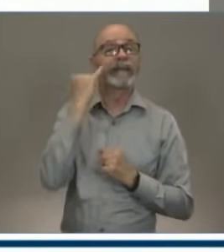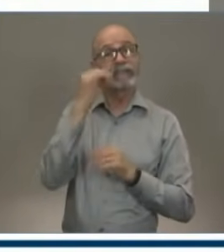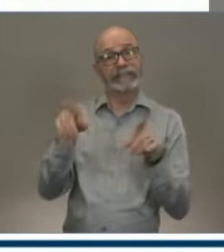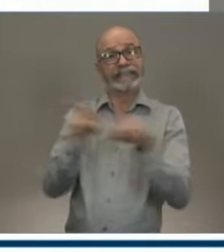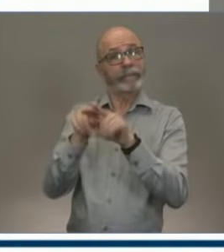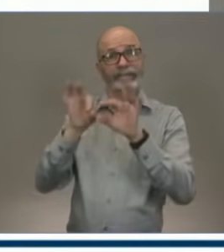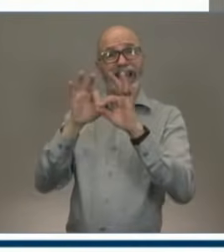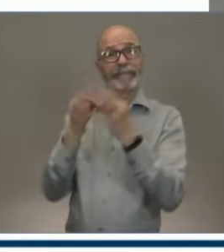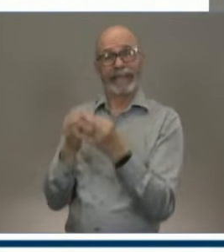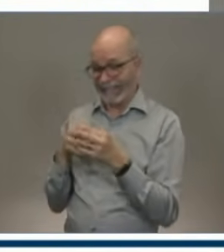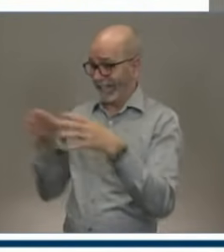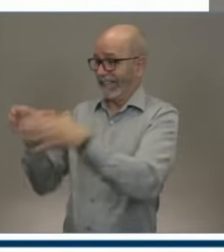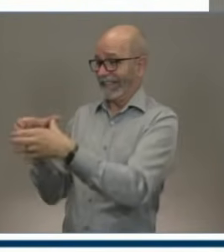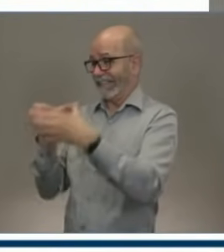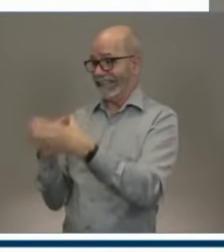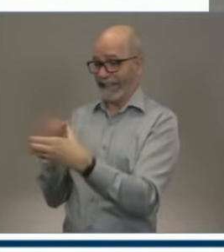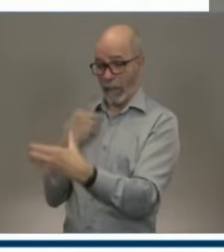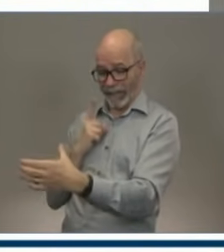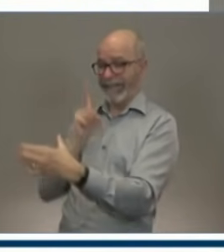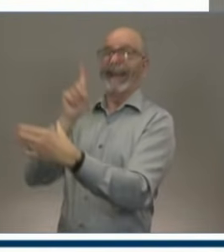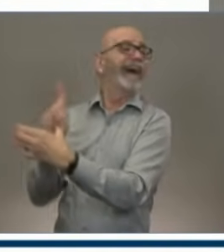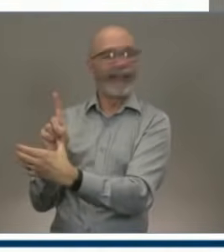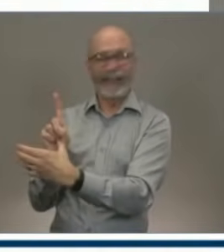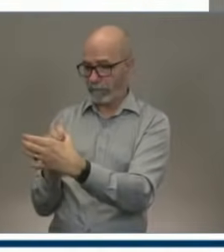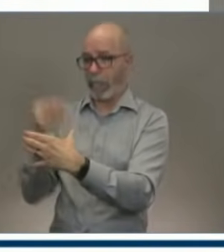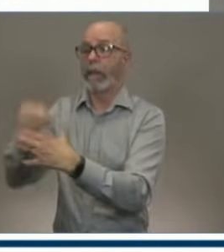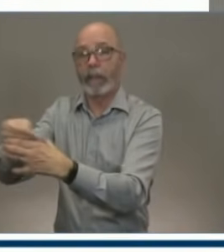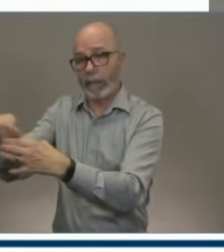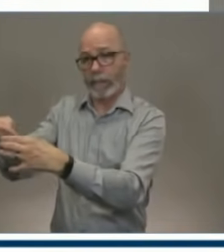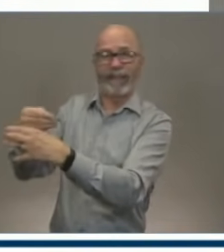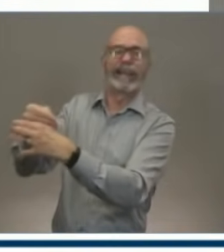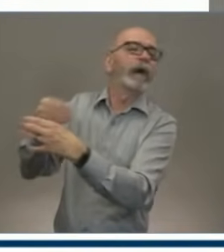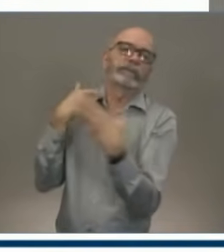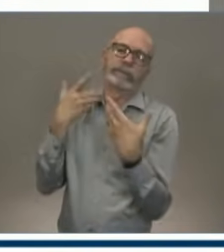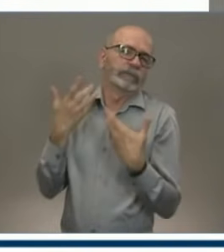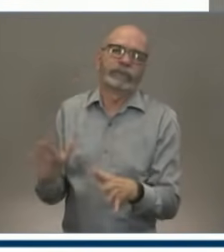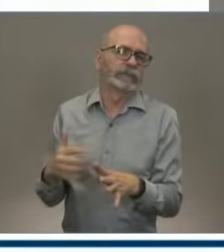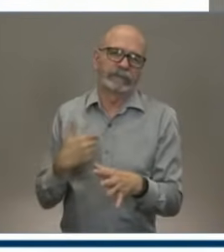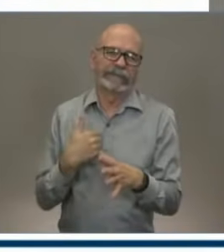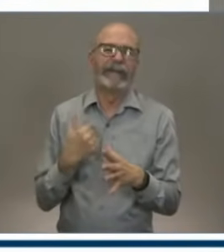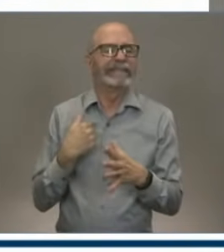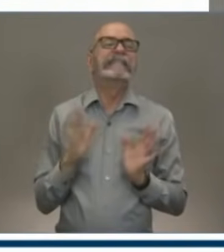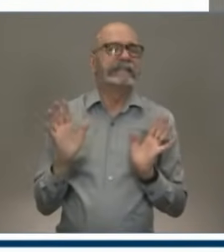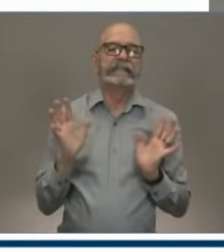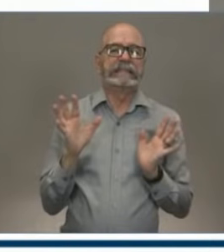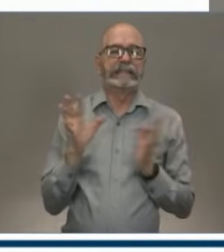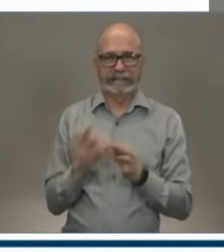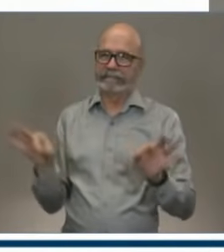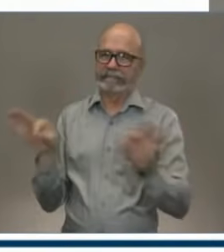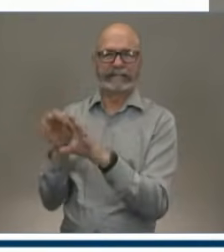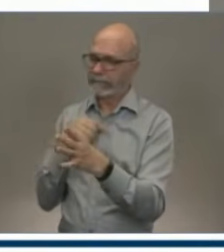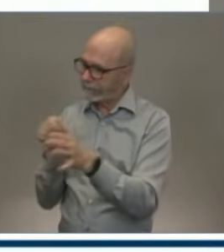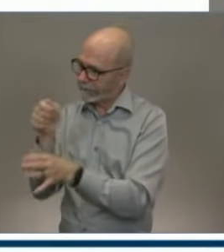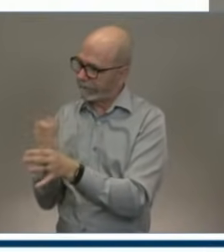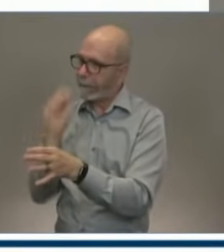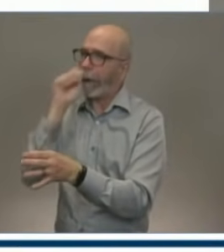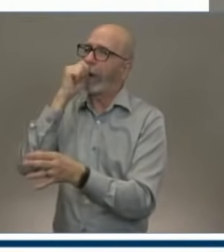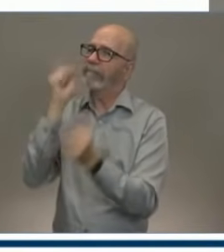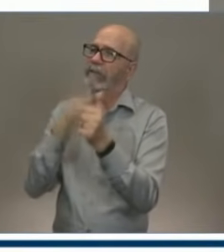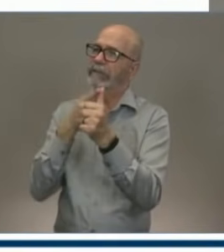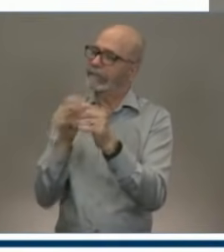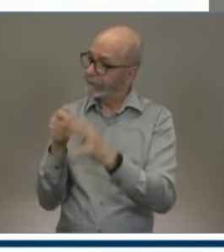themselves become infectious to others when they're out and about in the community. Moving on to university students, to date we have